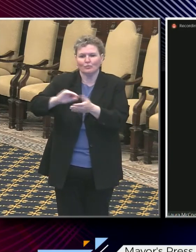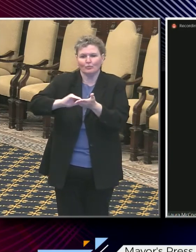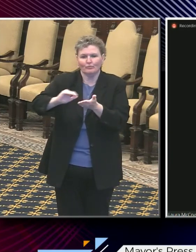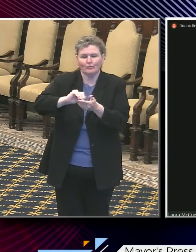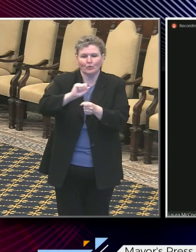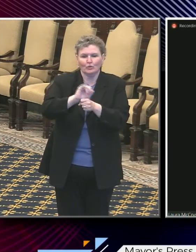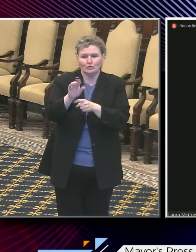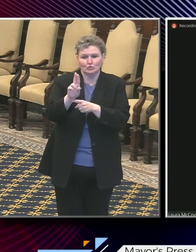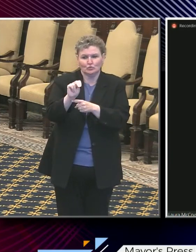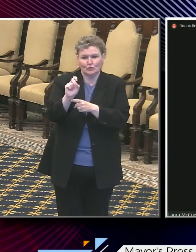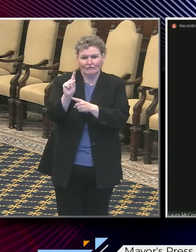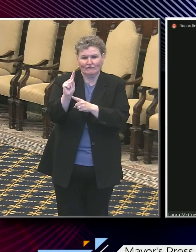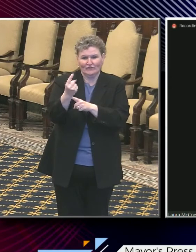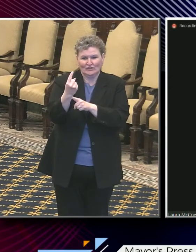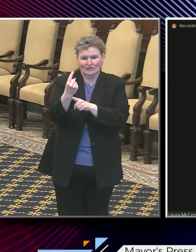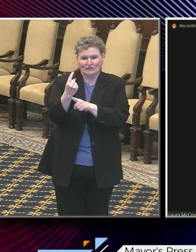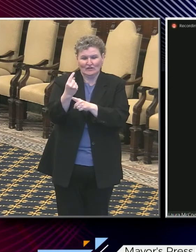Hi.